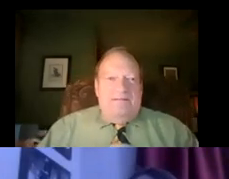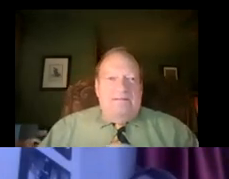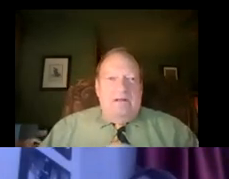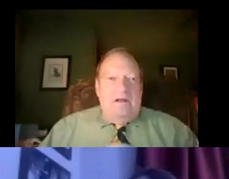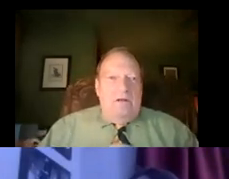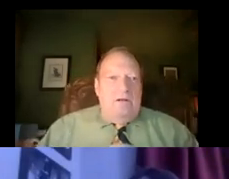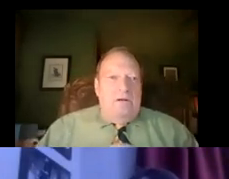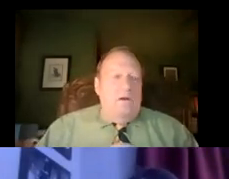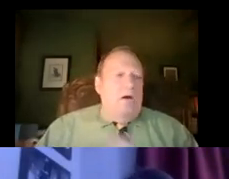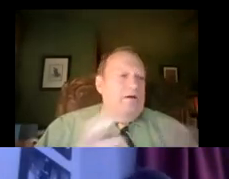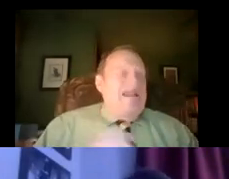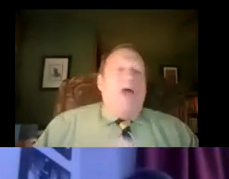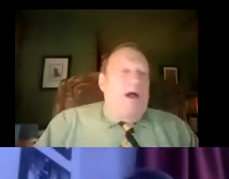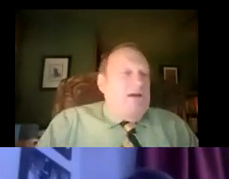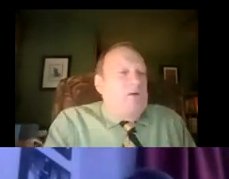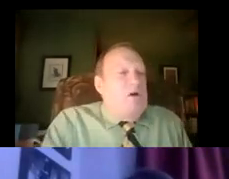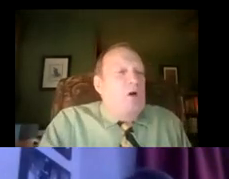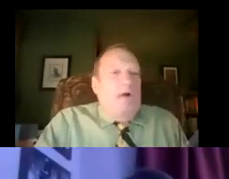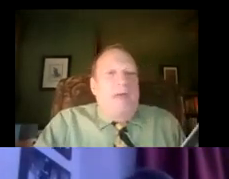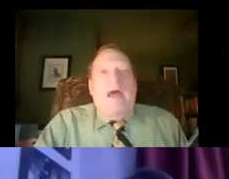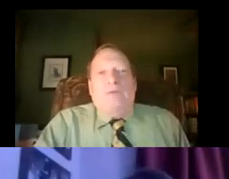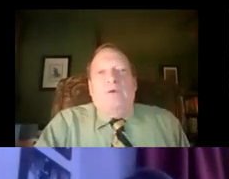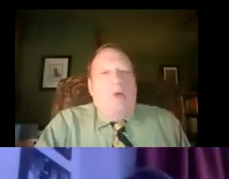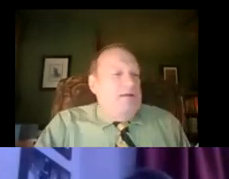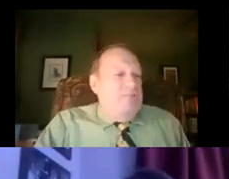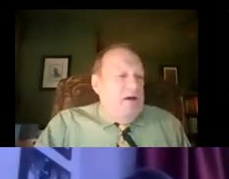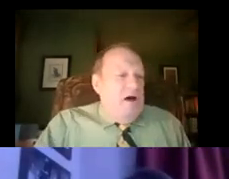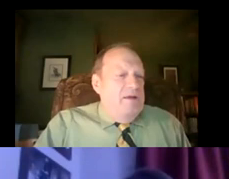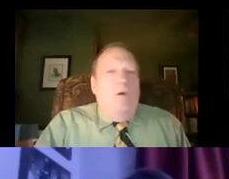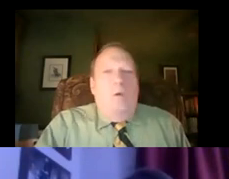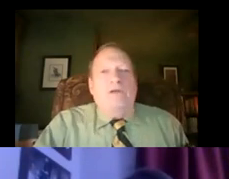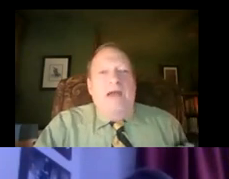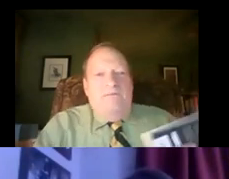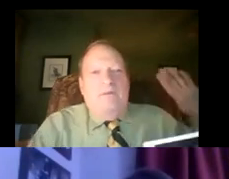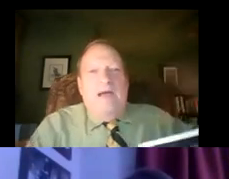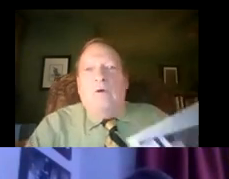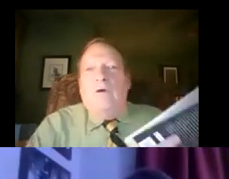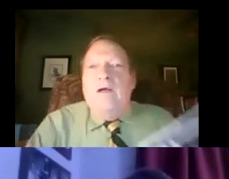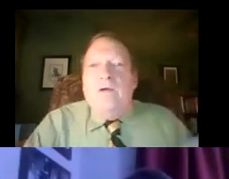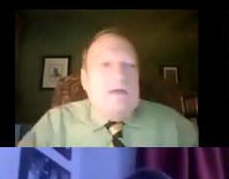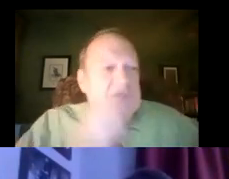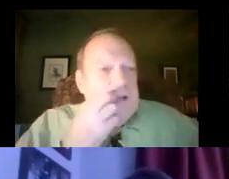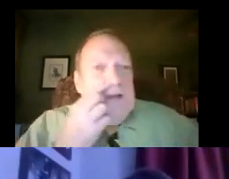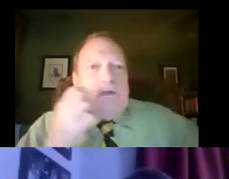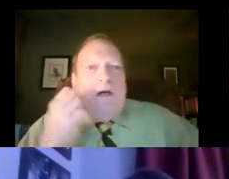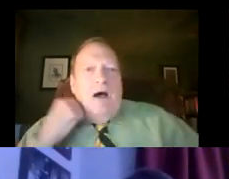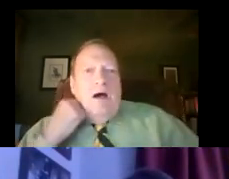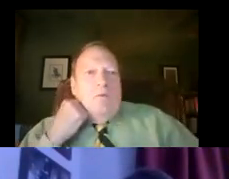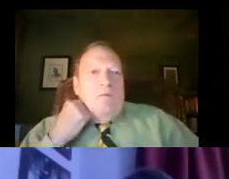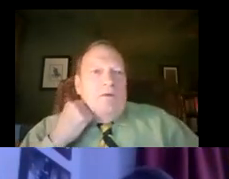heard. I wouldn't have been there, I'm sure. Yeah, right, you wouldn't. No, you're absolutely right. It was in that field down toward, you said